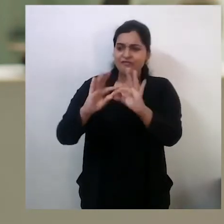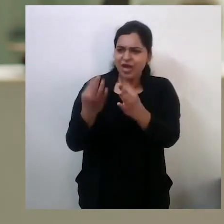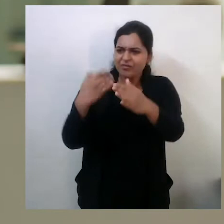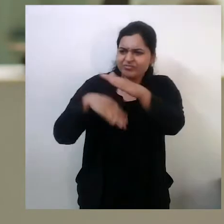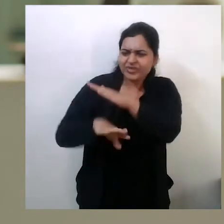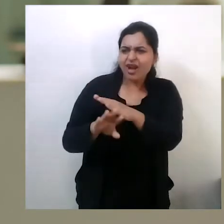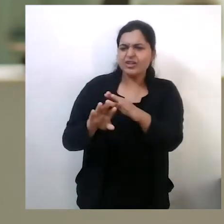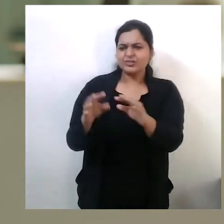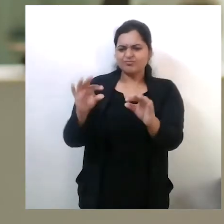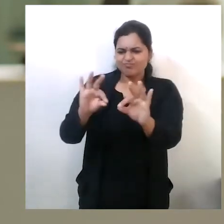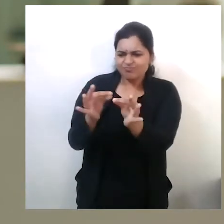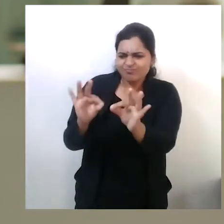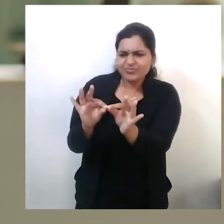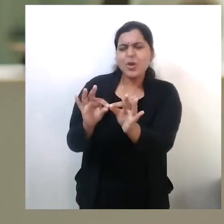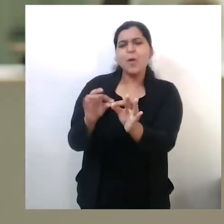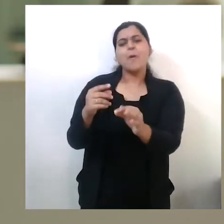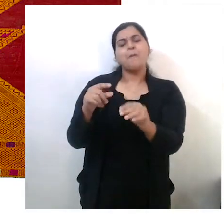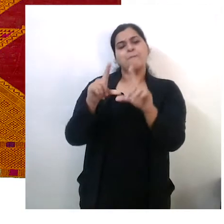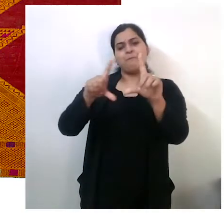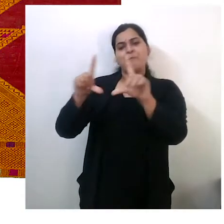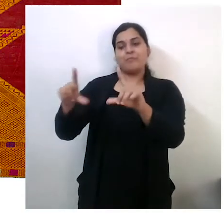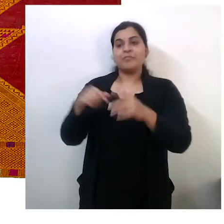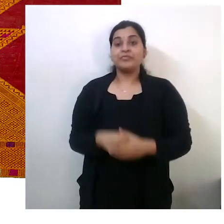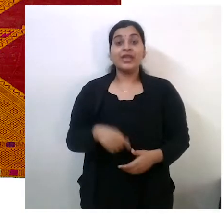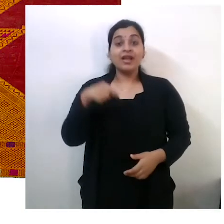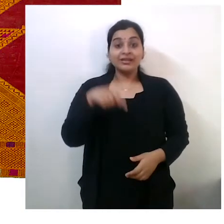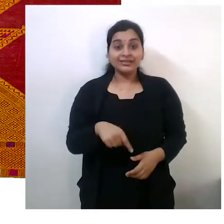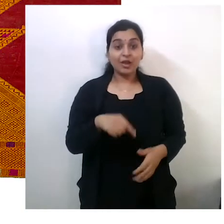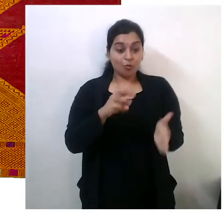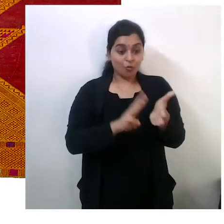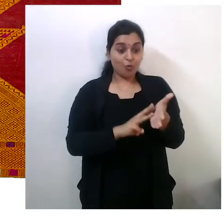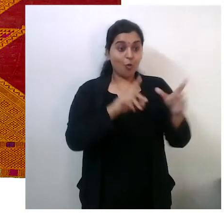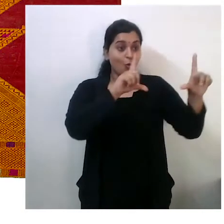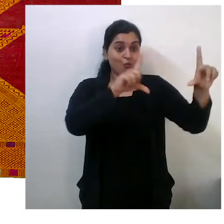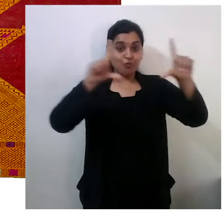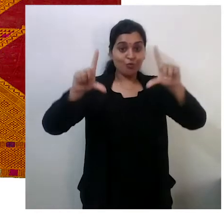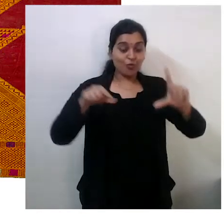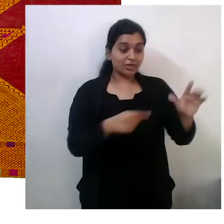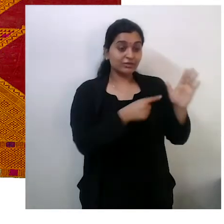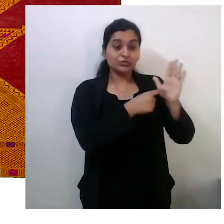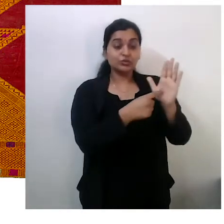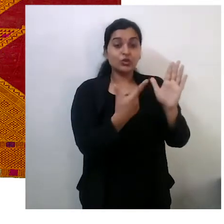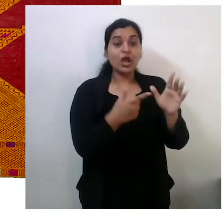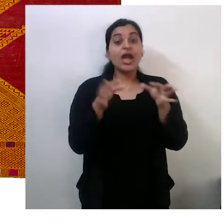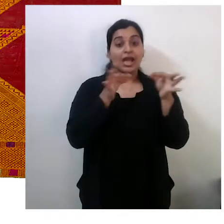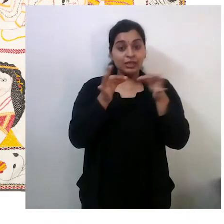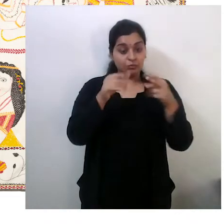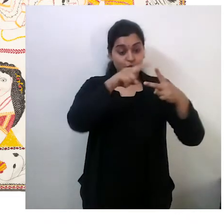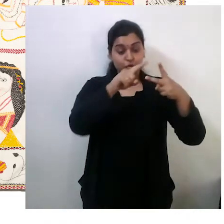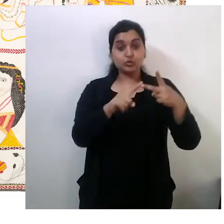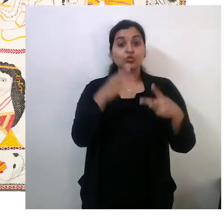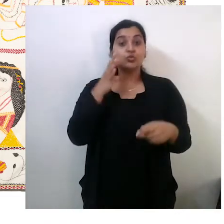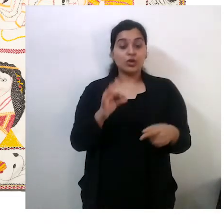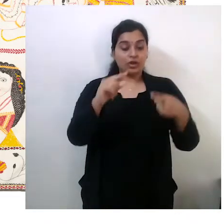now that it enters a museum space as a craft form, I would like to highlight these 2 specific examples, a chop fulkari and a